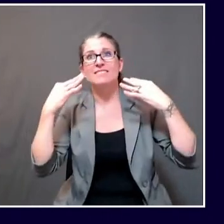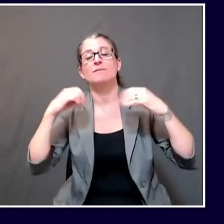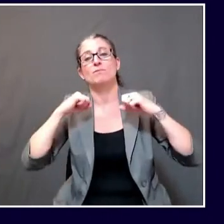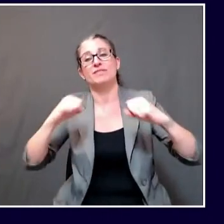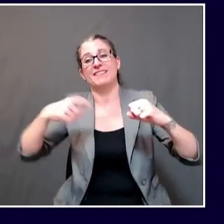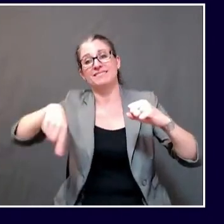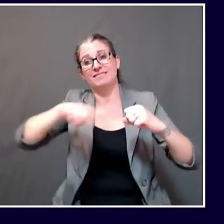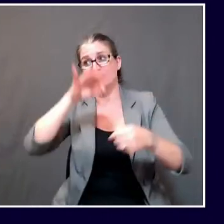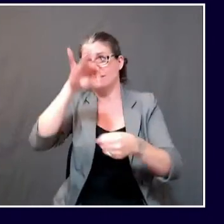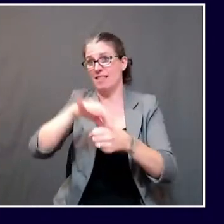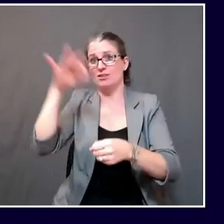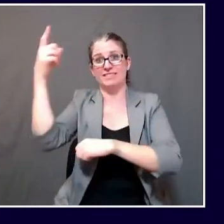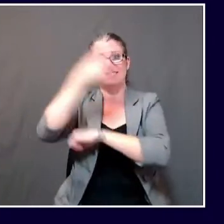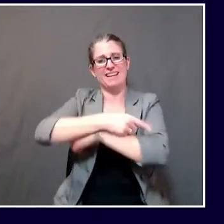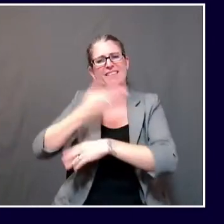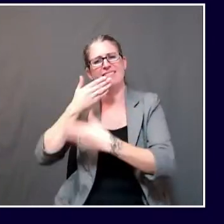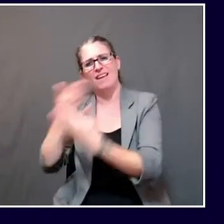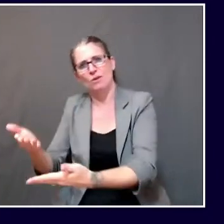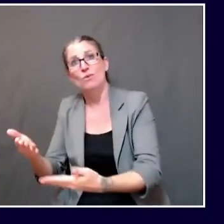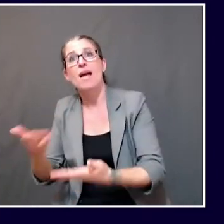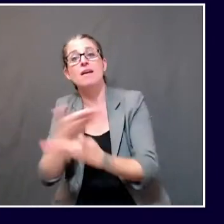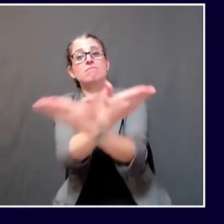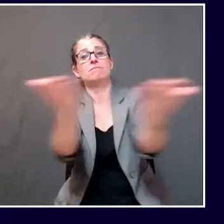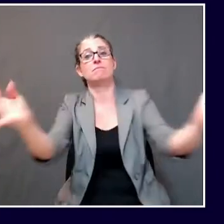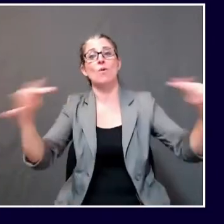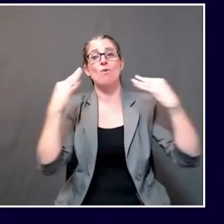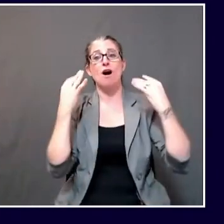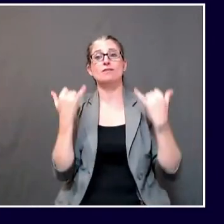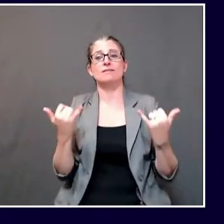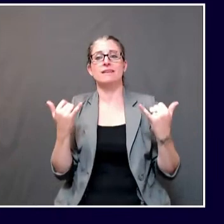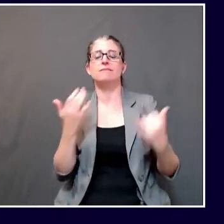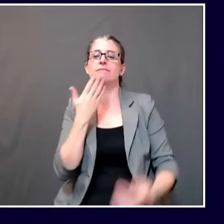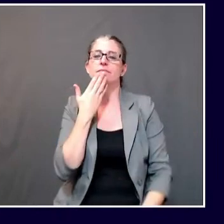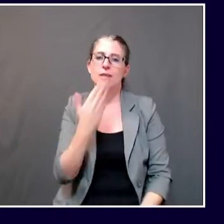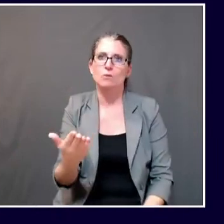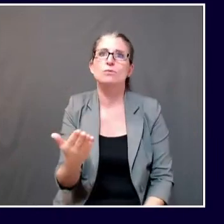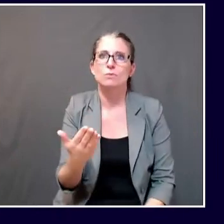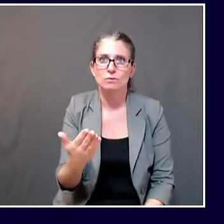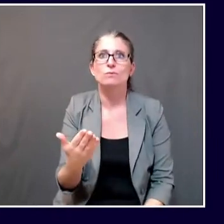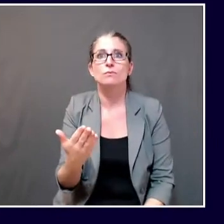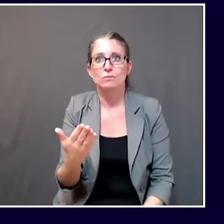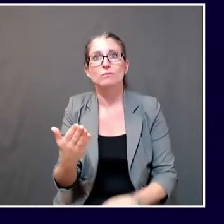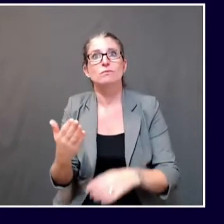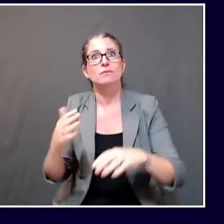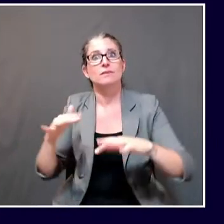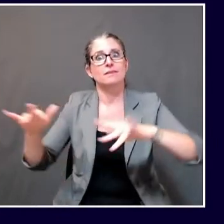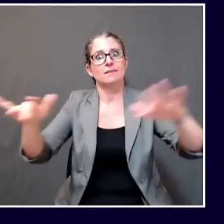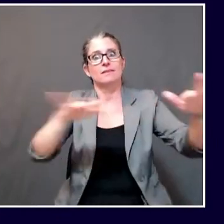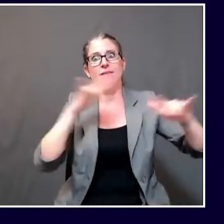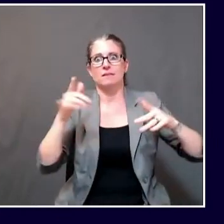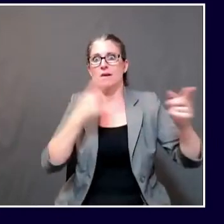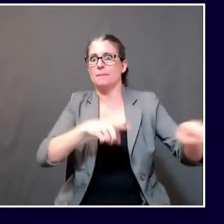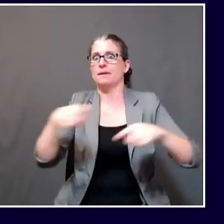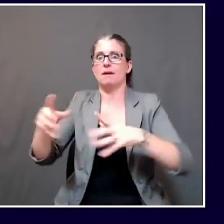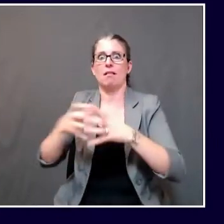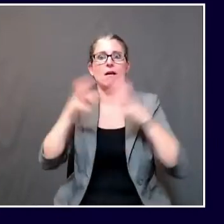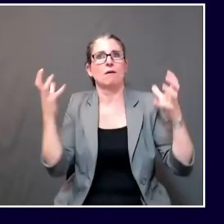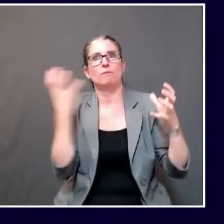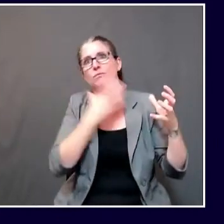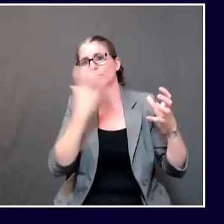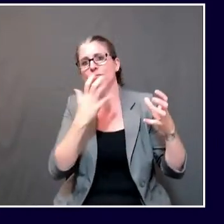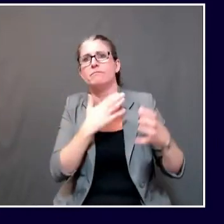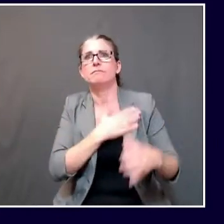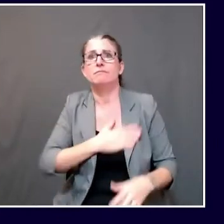thank everyone. I'd like to thank everyone for joining us this afternoon. There's a lot of activity going on, so we appreciate both everyone's time